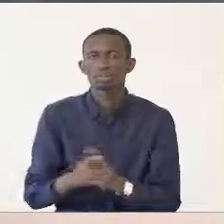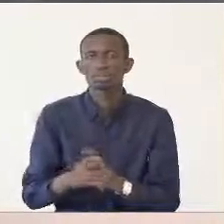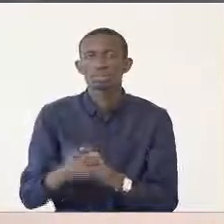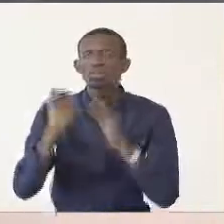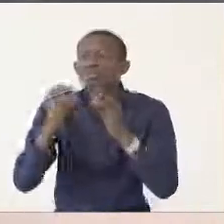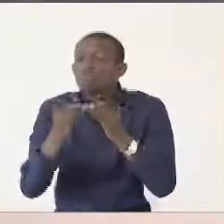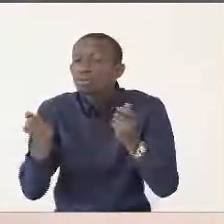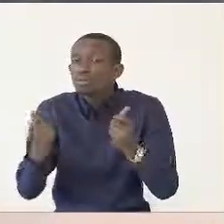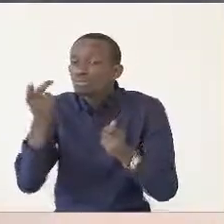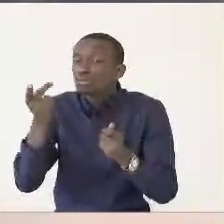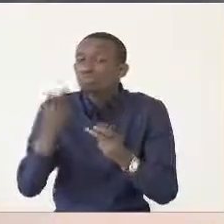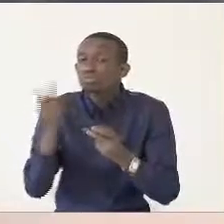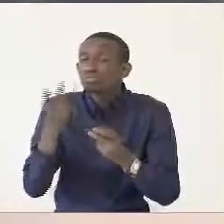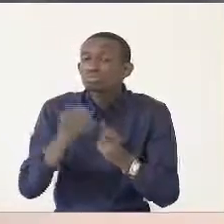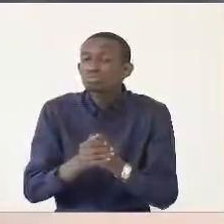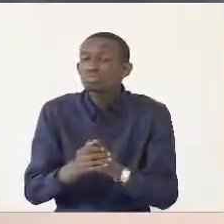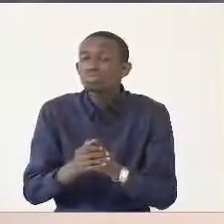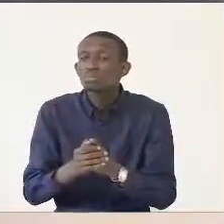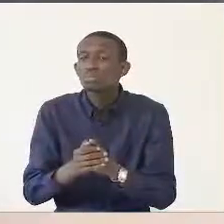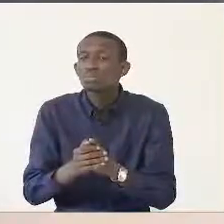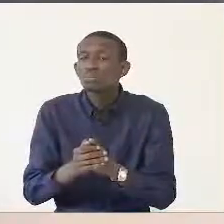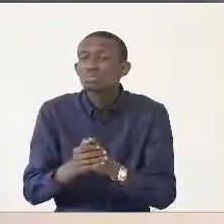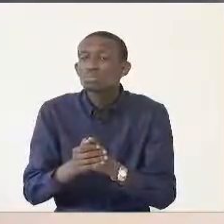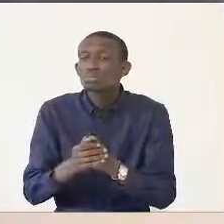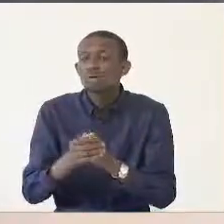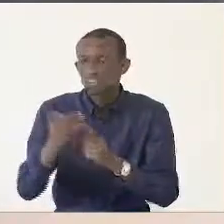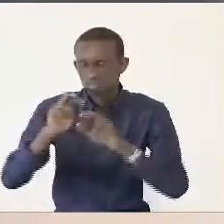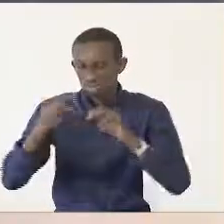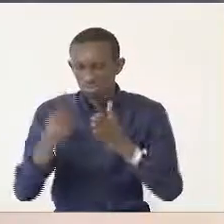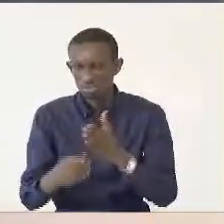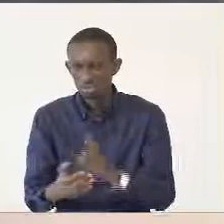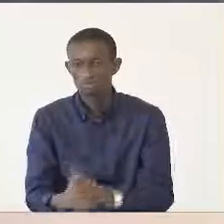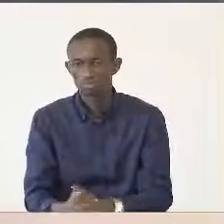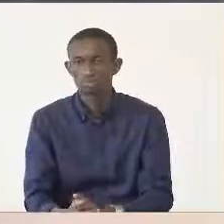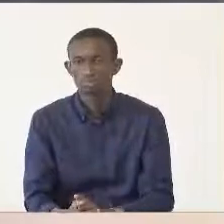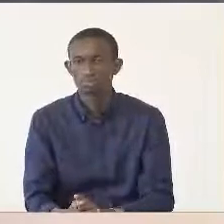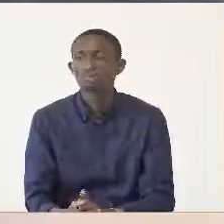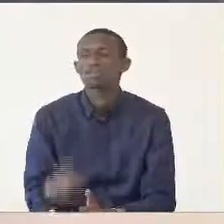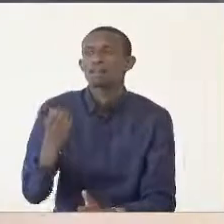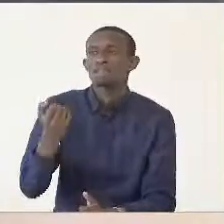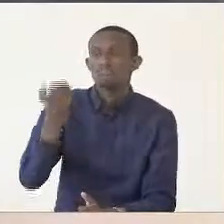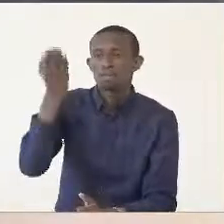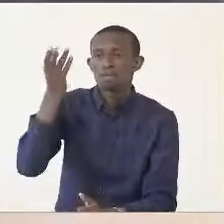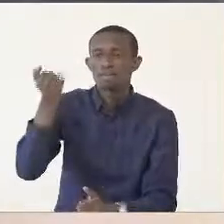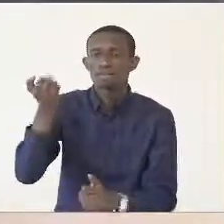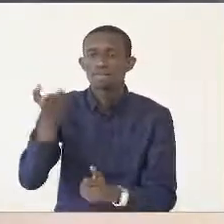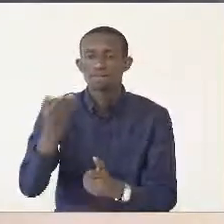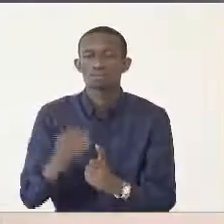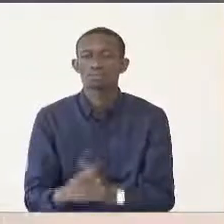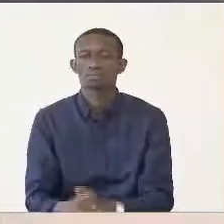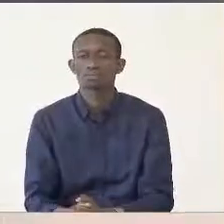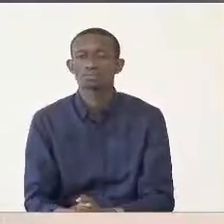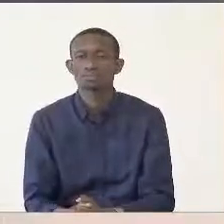solve these two equations, here's what we are going now to find. This is going to be, what do we have there? So we have this as